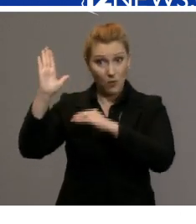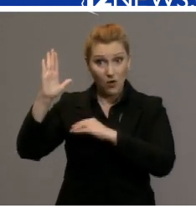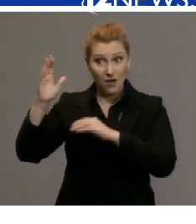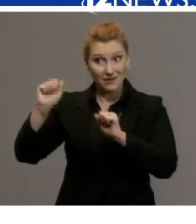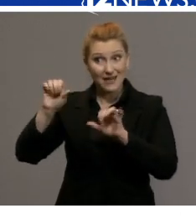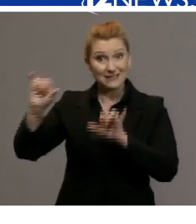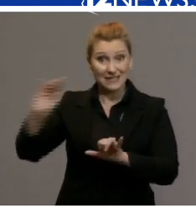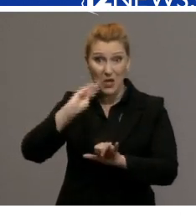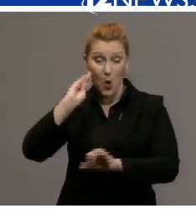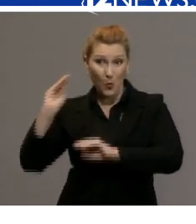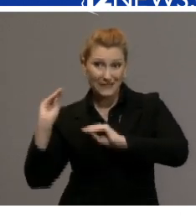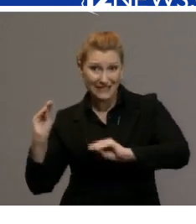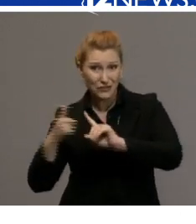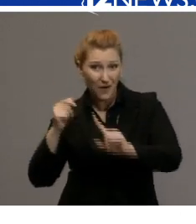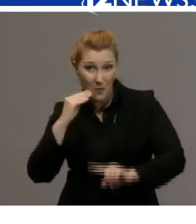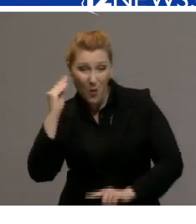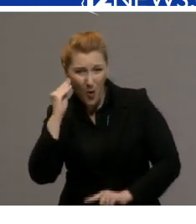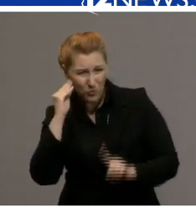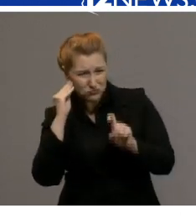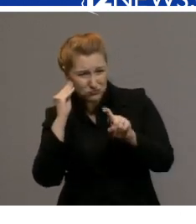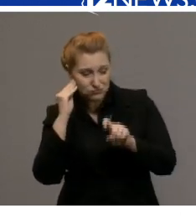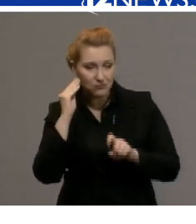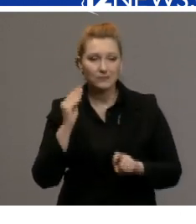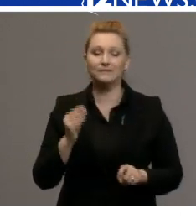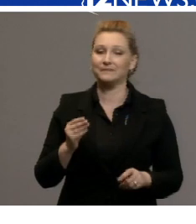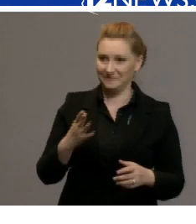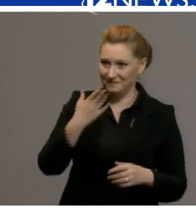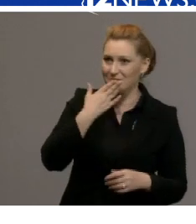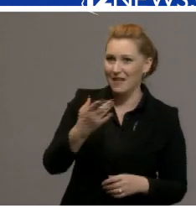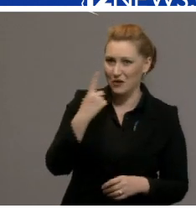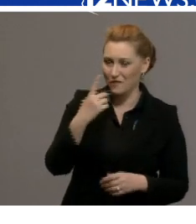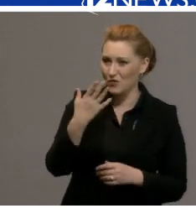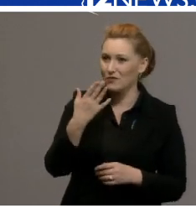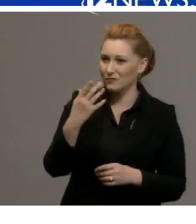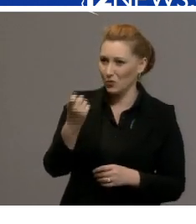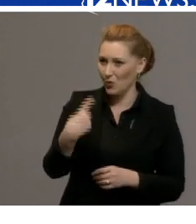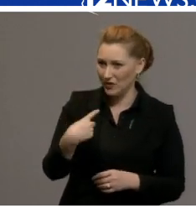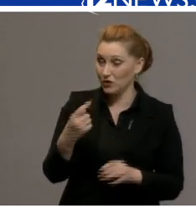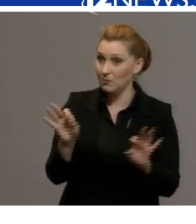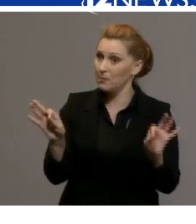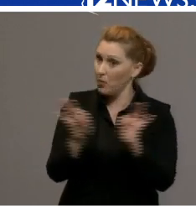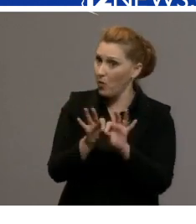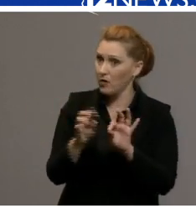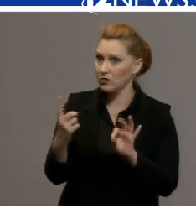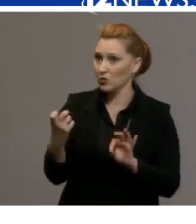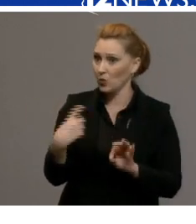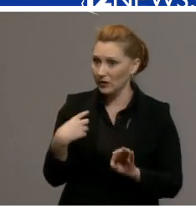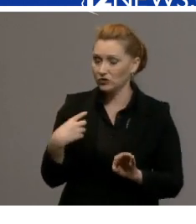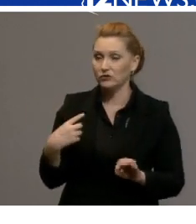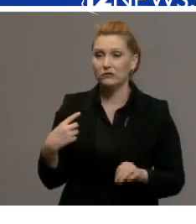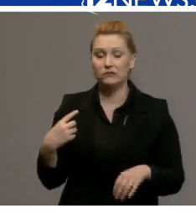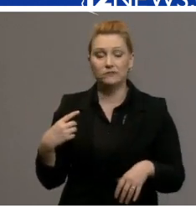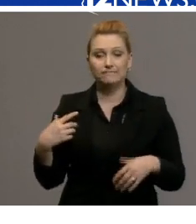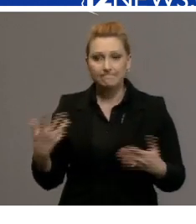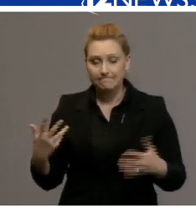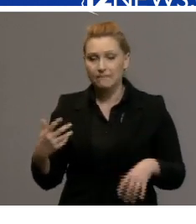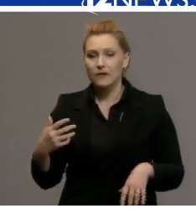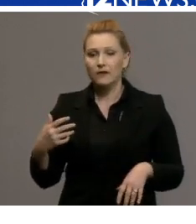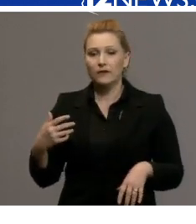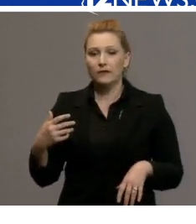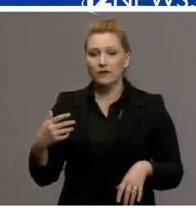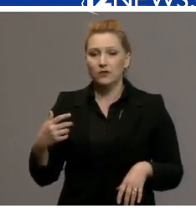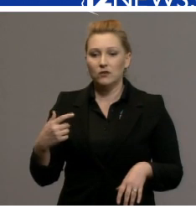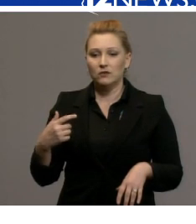Billy. We think that this is important because of where we are today as a state, plus we know so much more